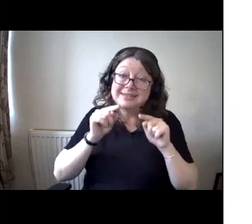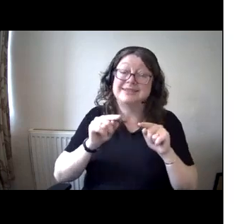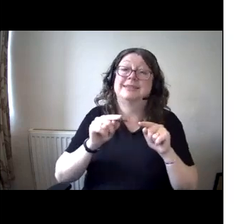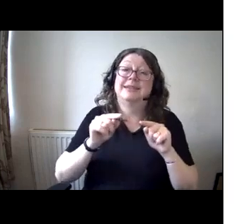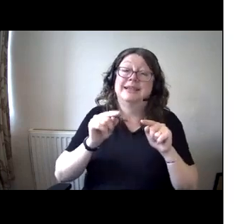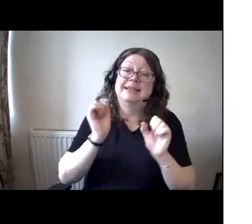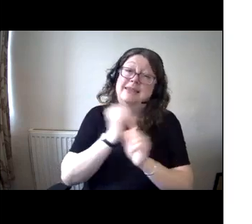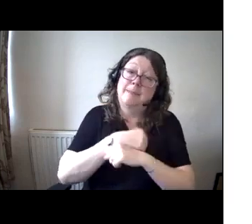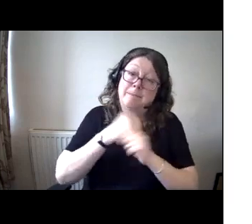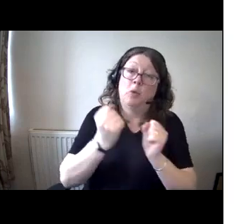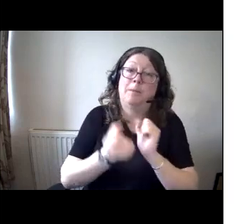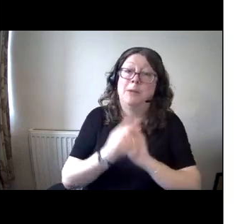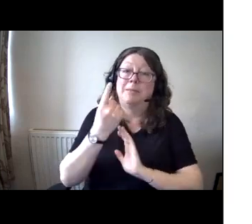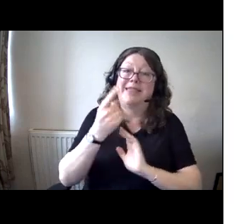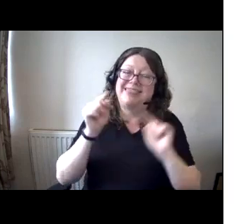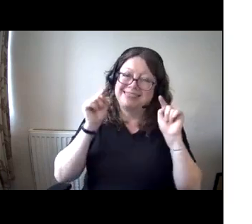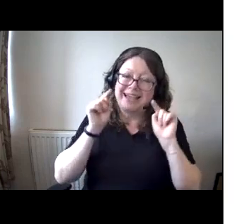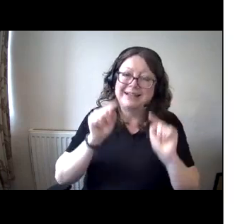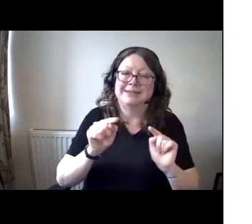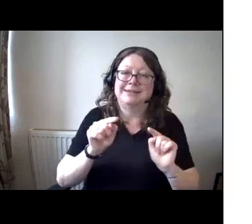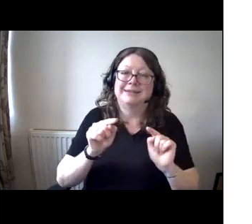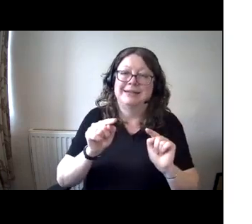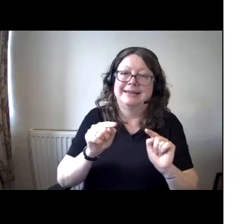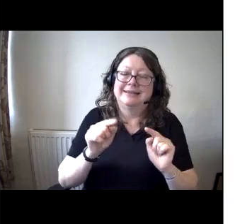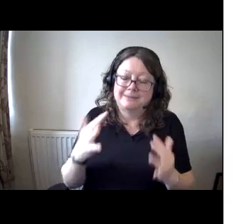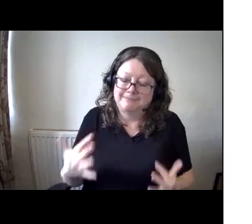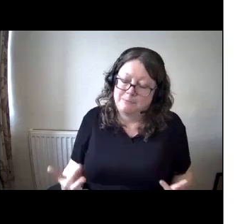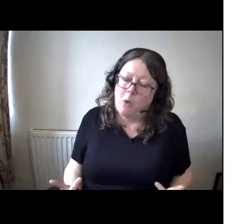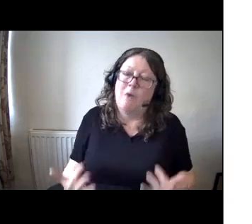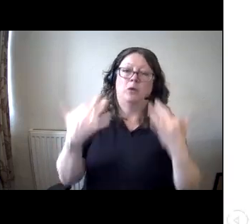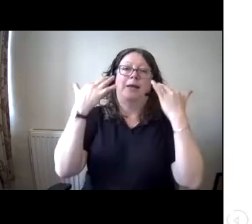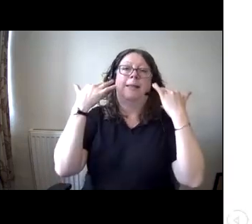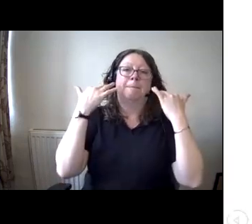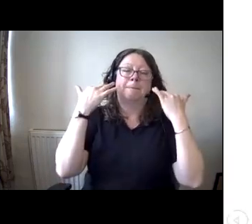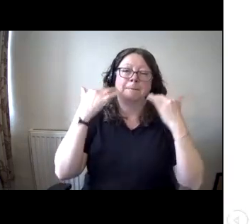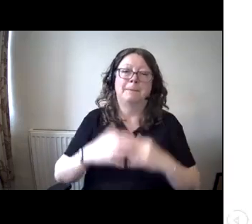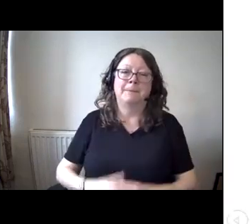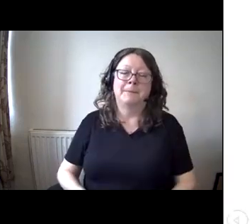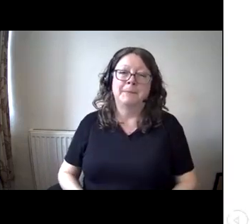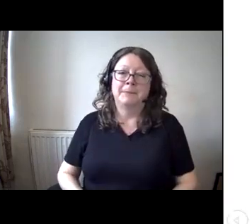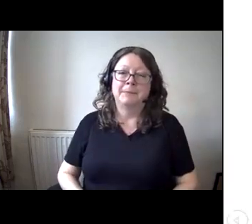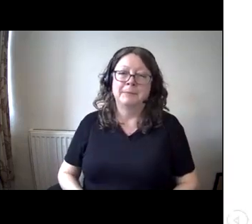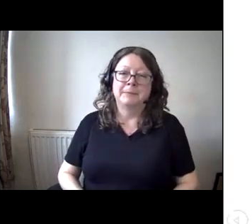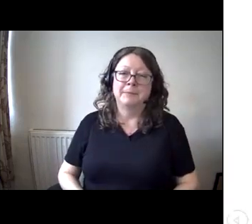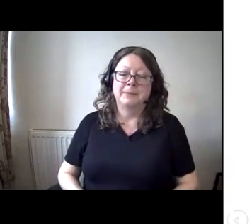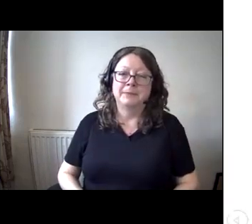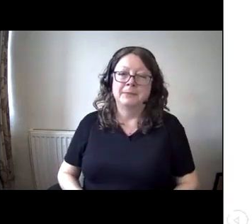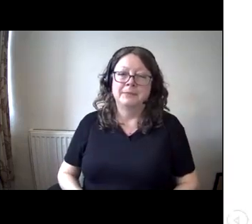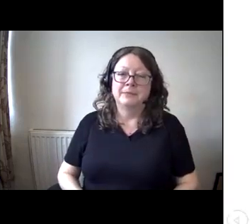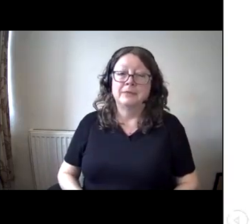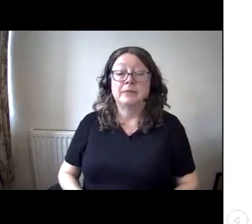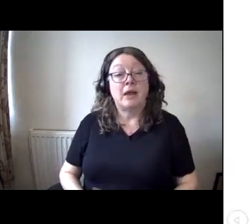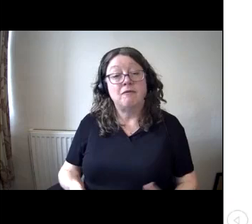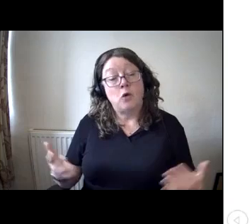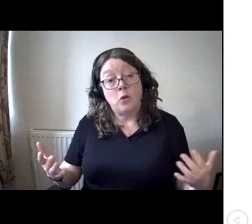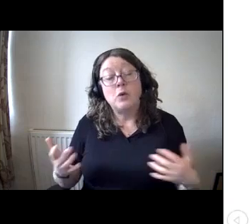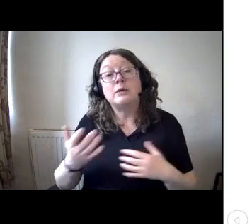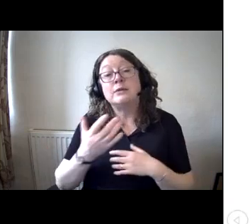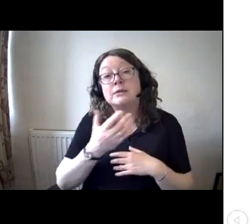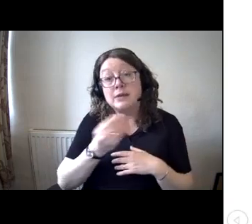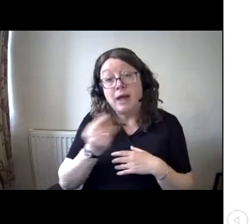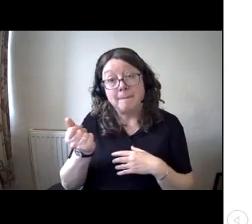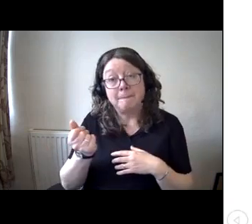reached massive overwhelm. And what can happen is, it could seem that for some of our young people that they very